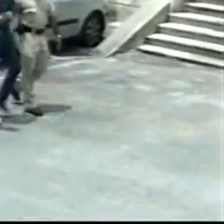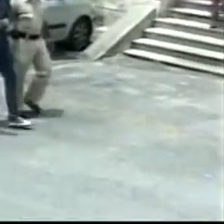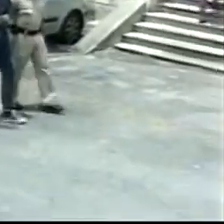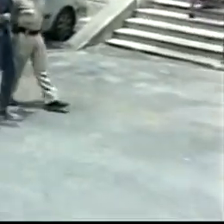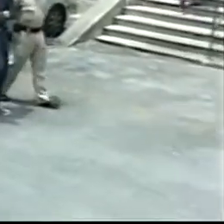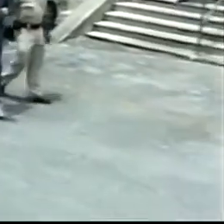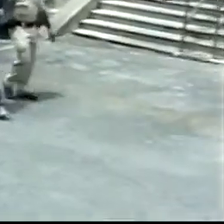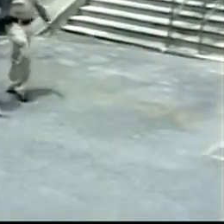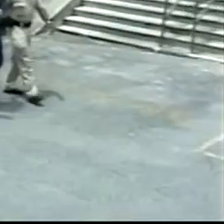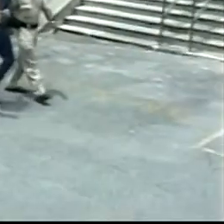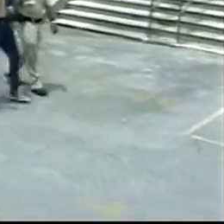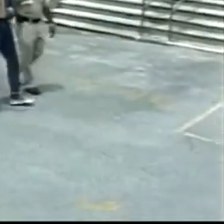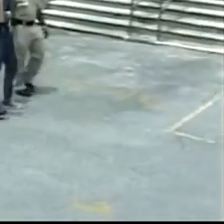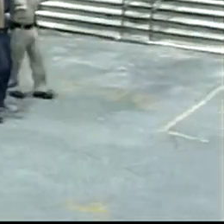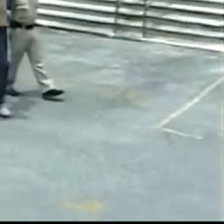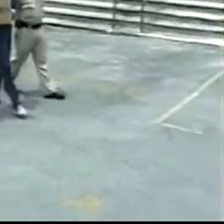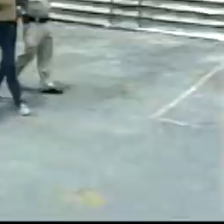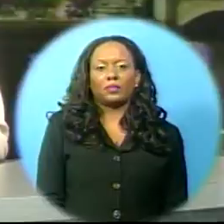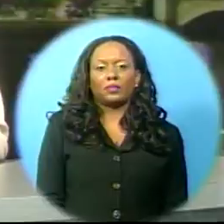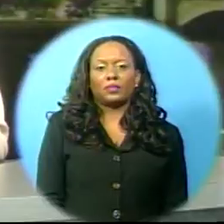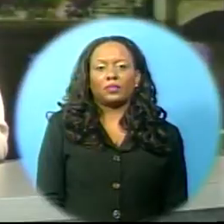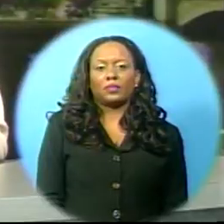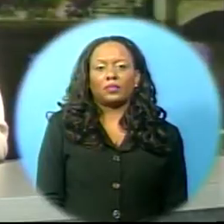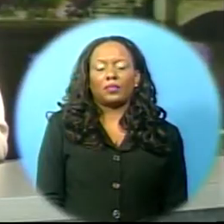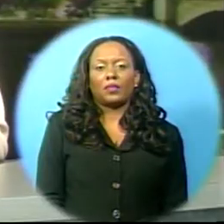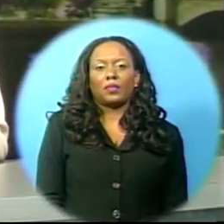been slapped with 1 count of robbery.